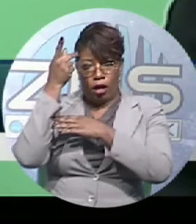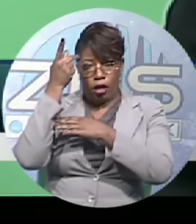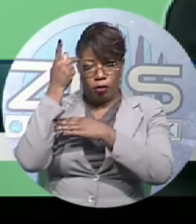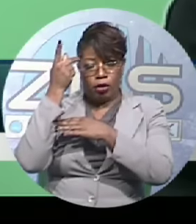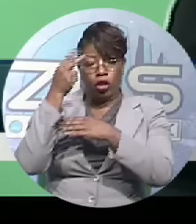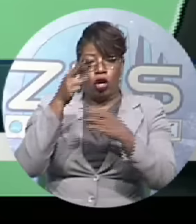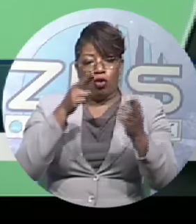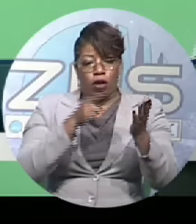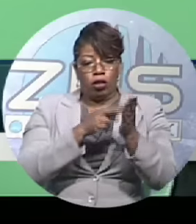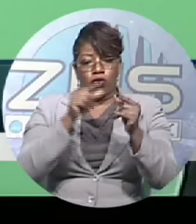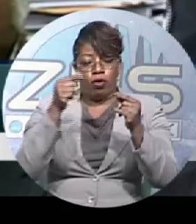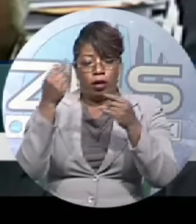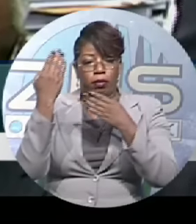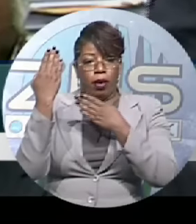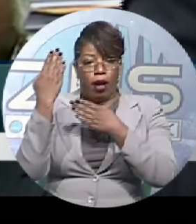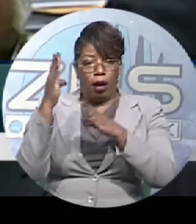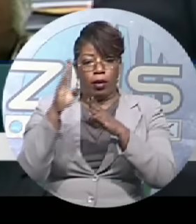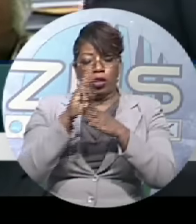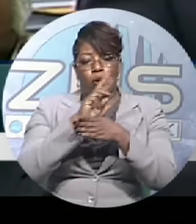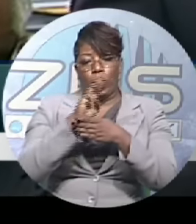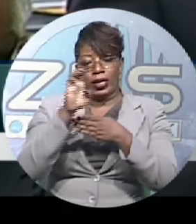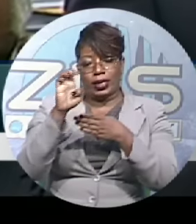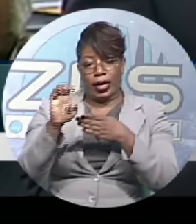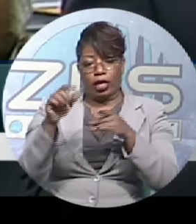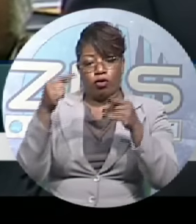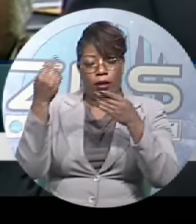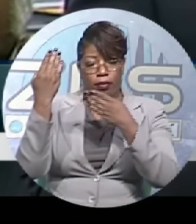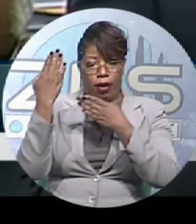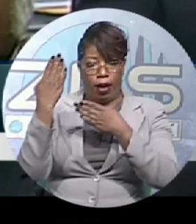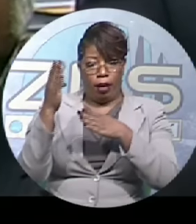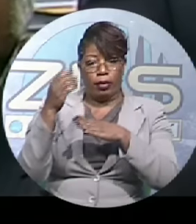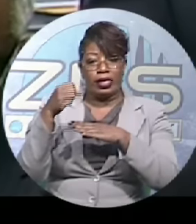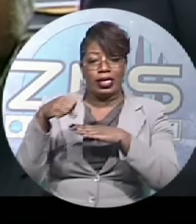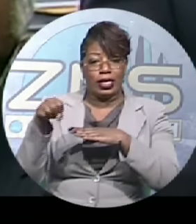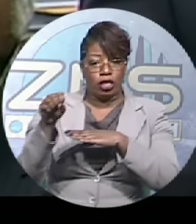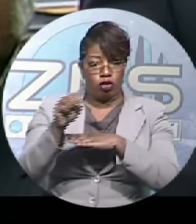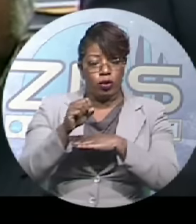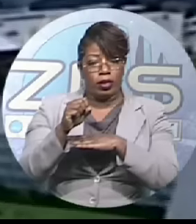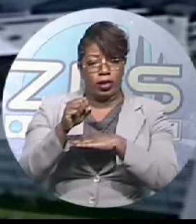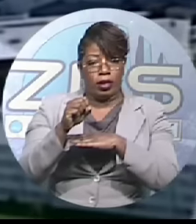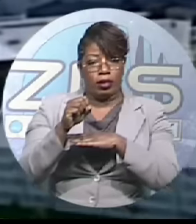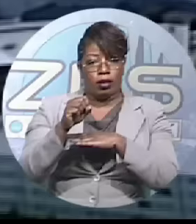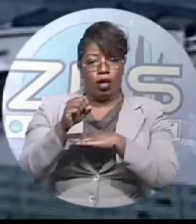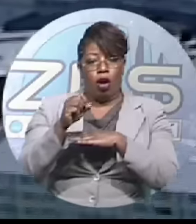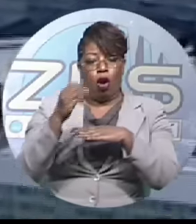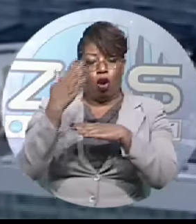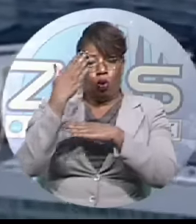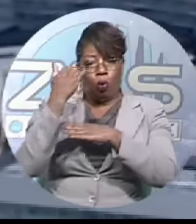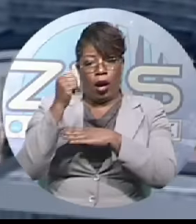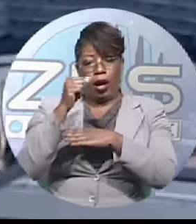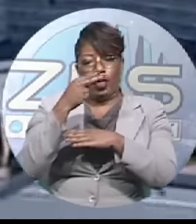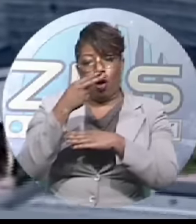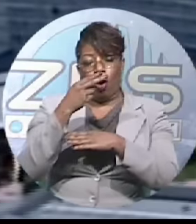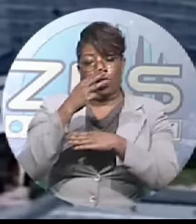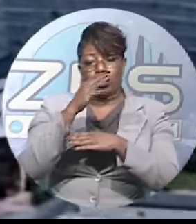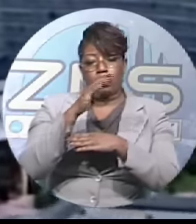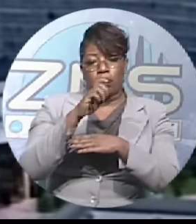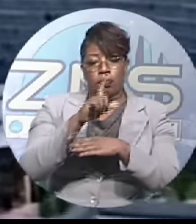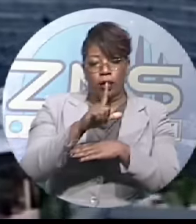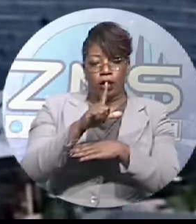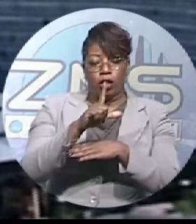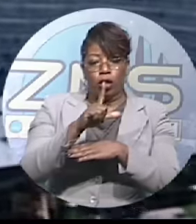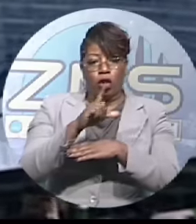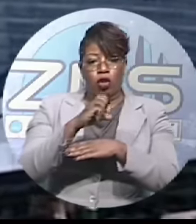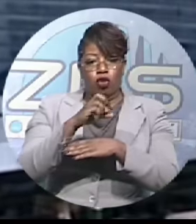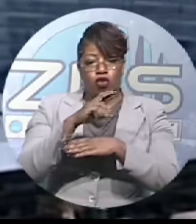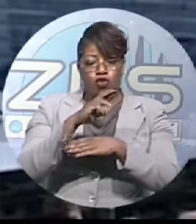from Grand Bahama's Pine Ridge and West Grand Bahama constituencies didn't mince words on why these Hawksbill Creek Agreement concessions are